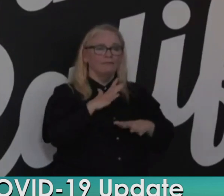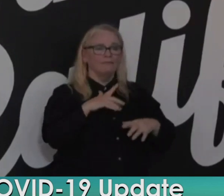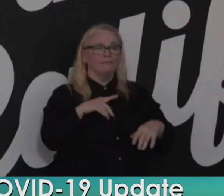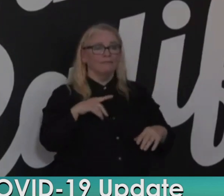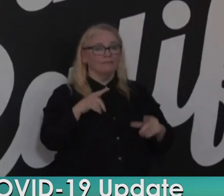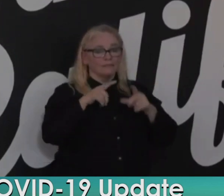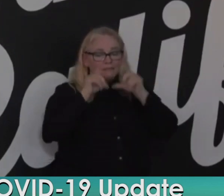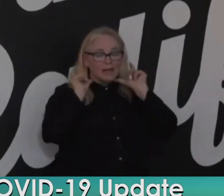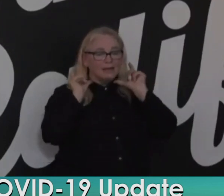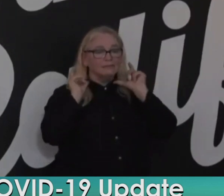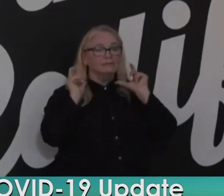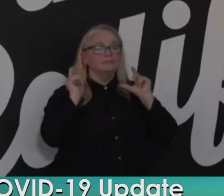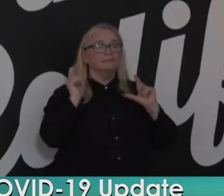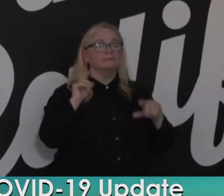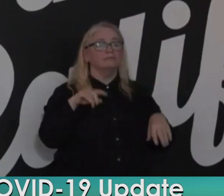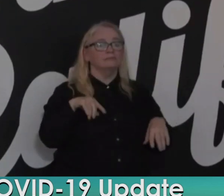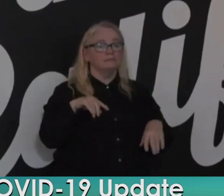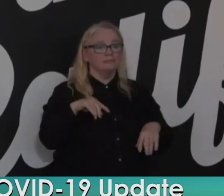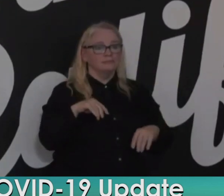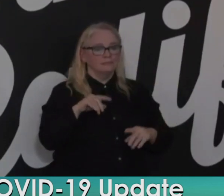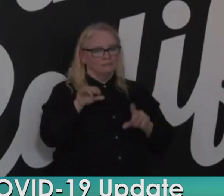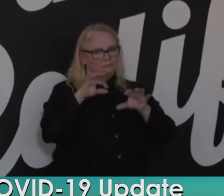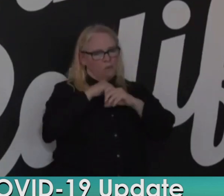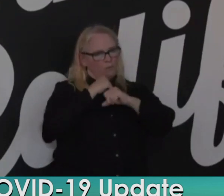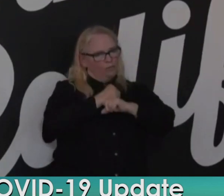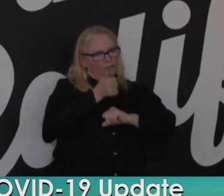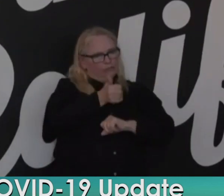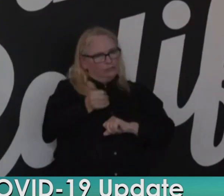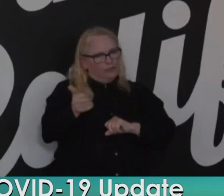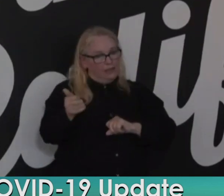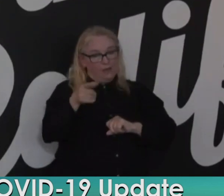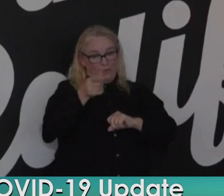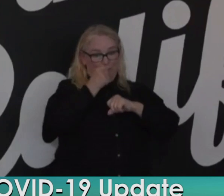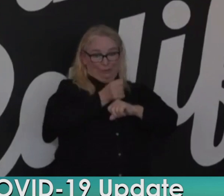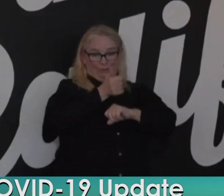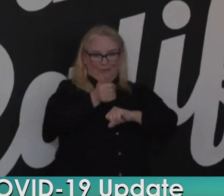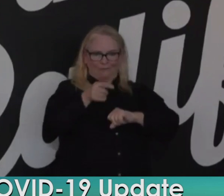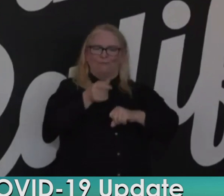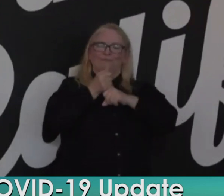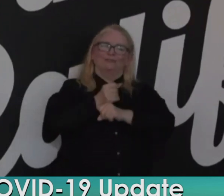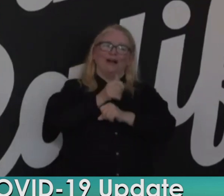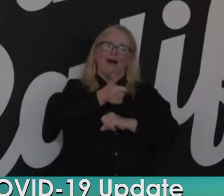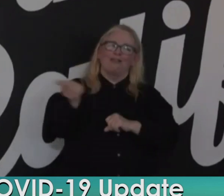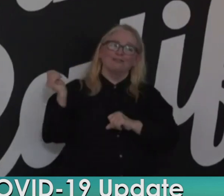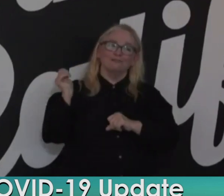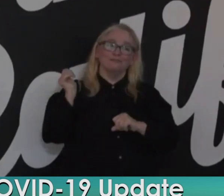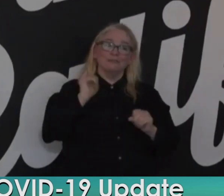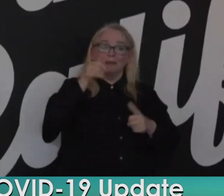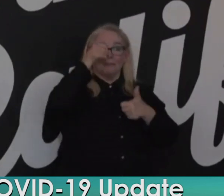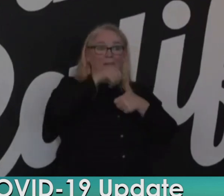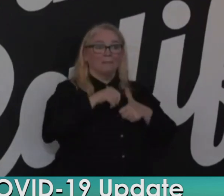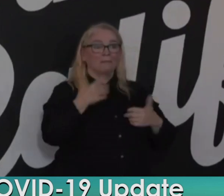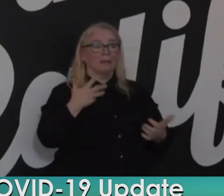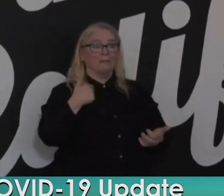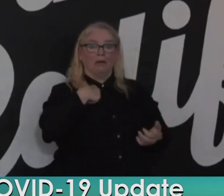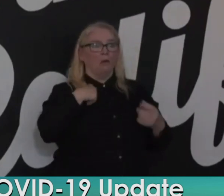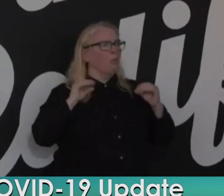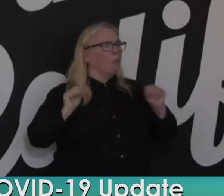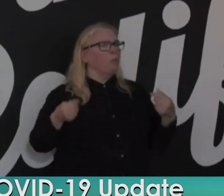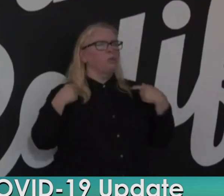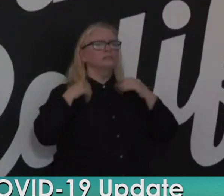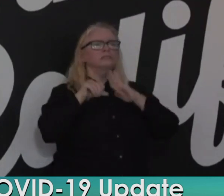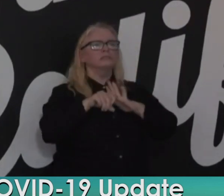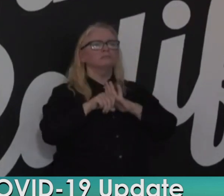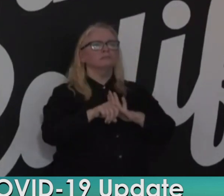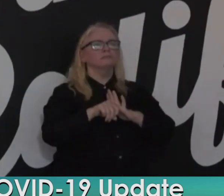coverings so that you can not just protect yourself but protect others. And remember, you may be asymptomatic, no symptoms, and still